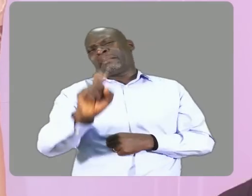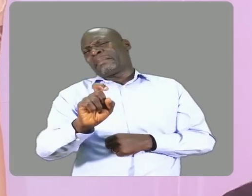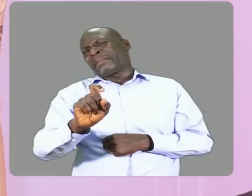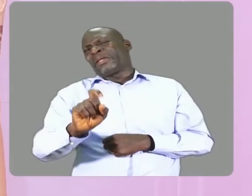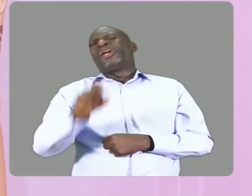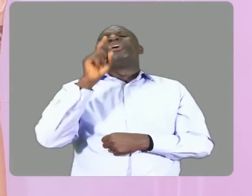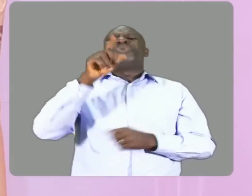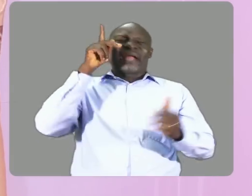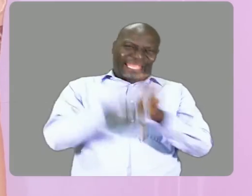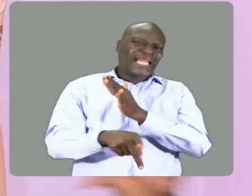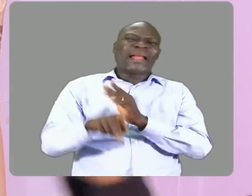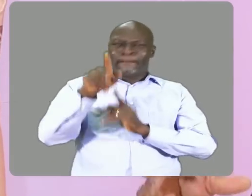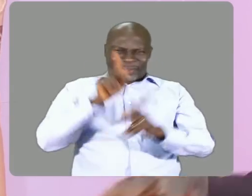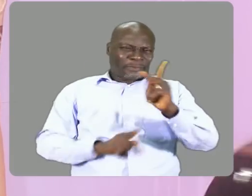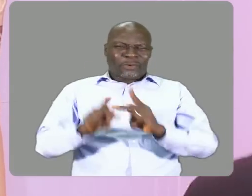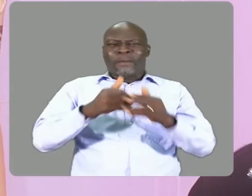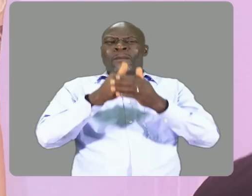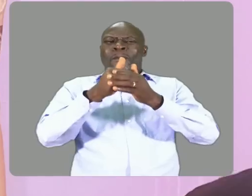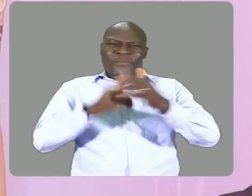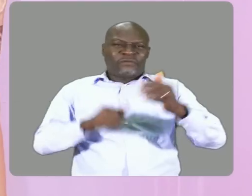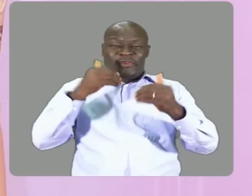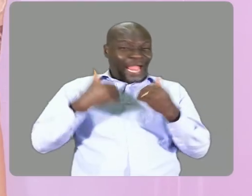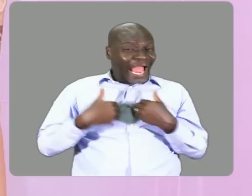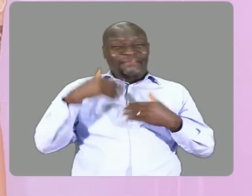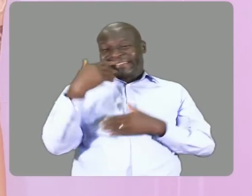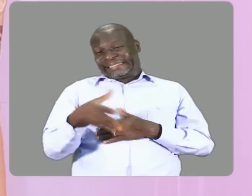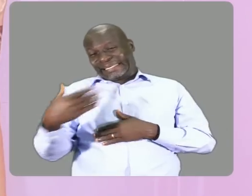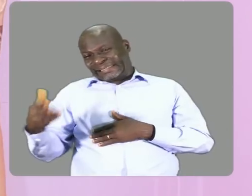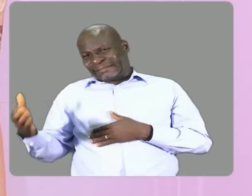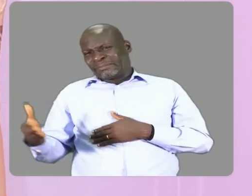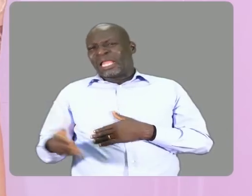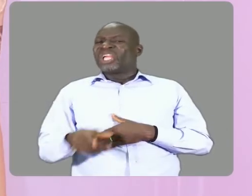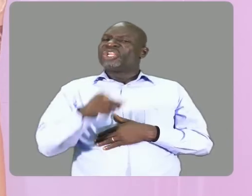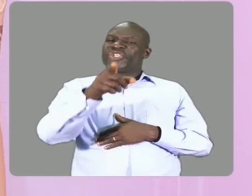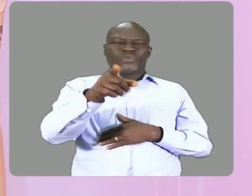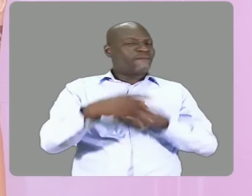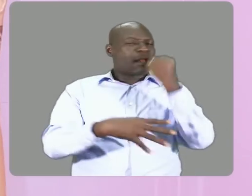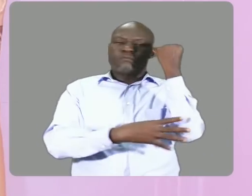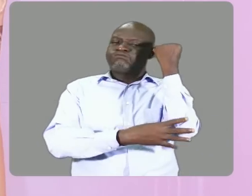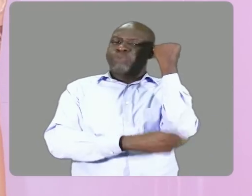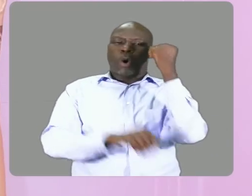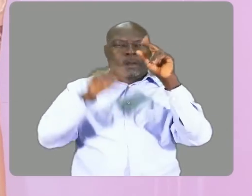etwa se hukum nipa ansa na honam famnia na wanya bi ene ye wo mbo papa